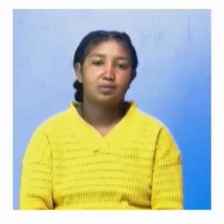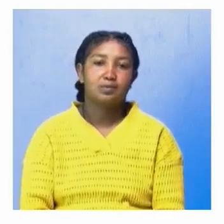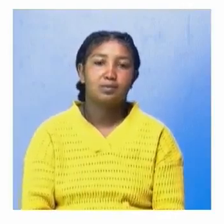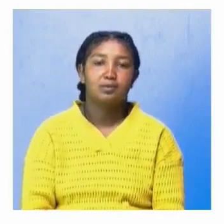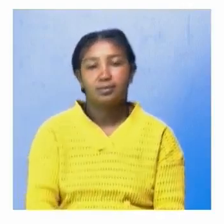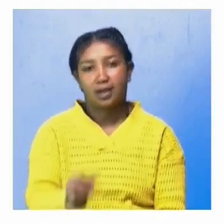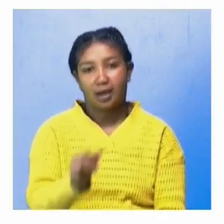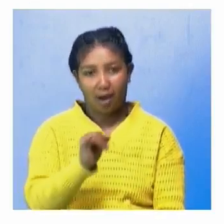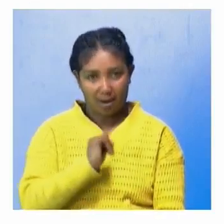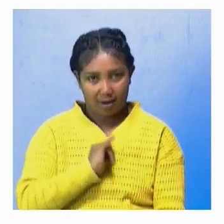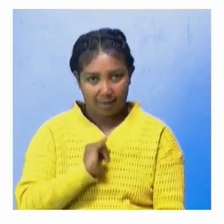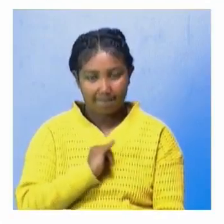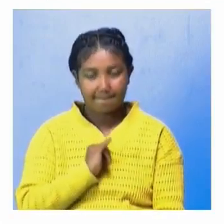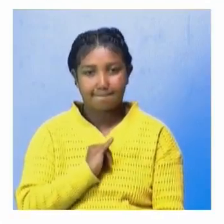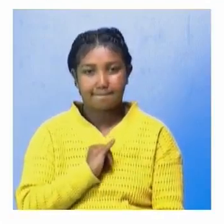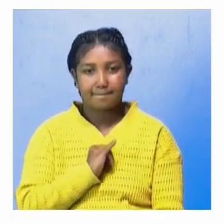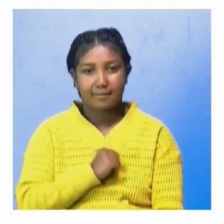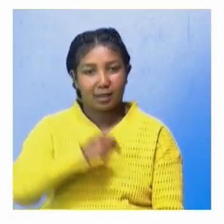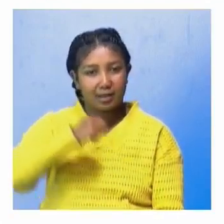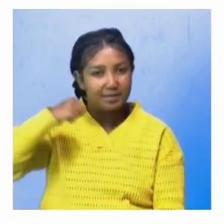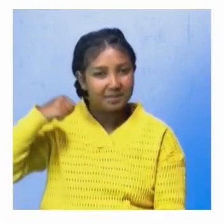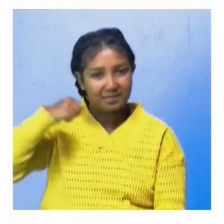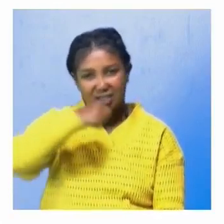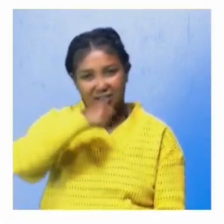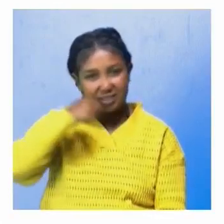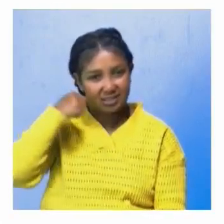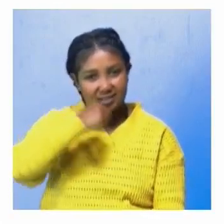I brush